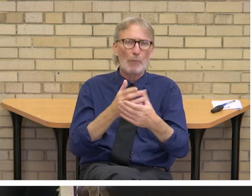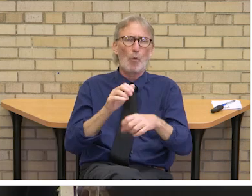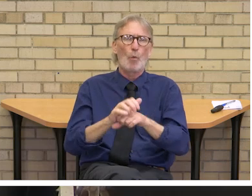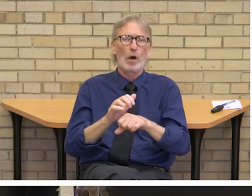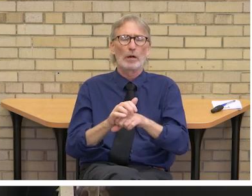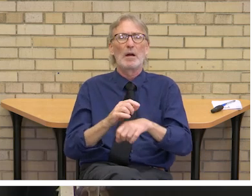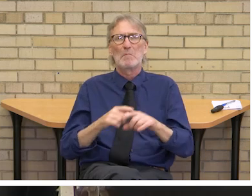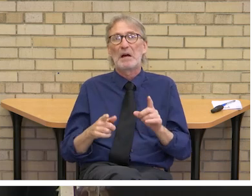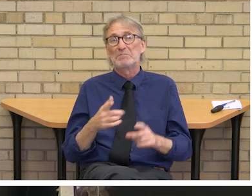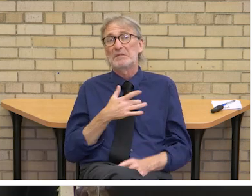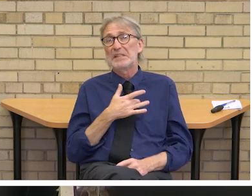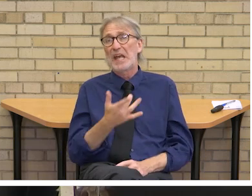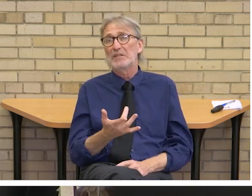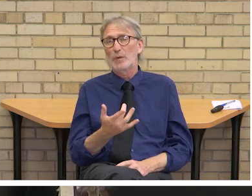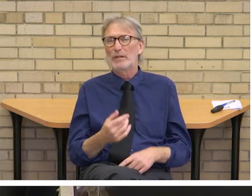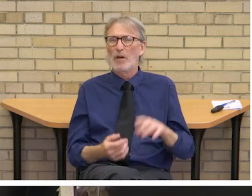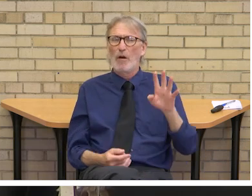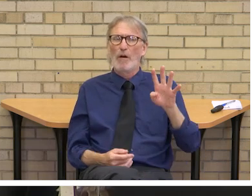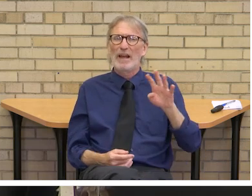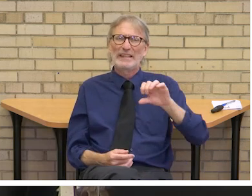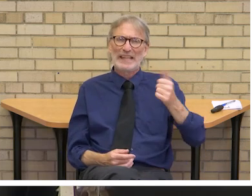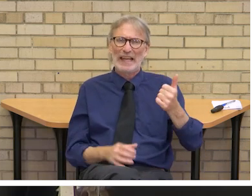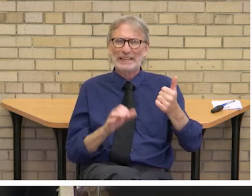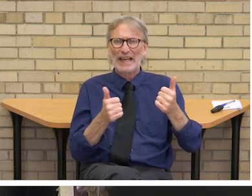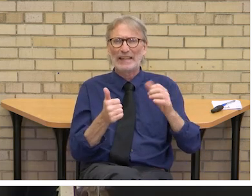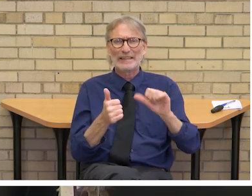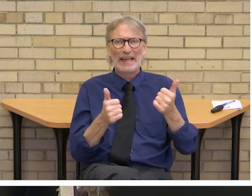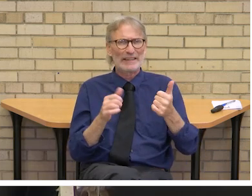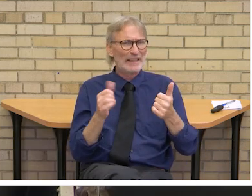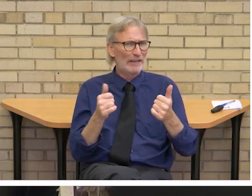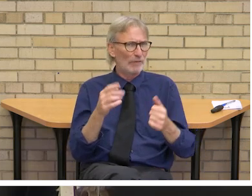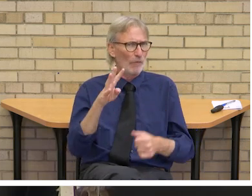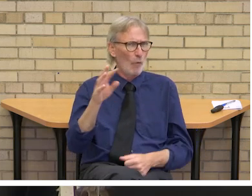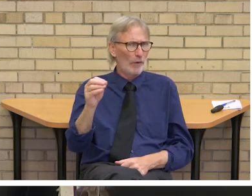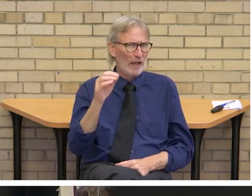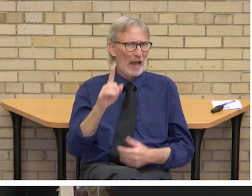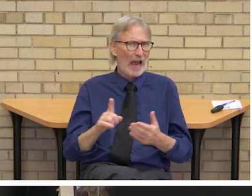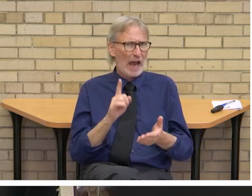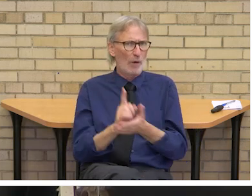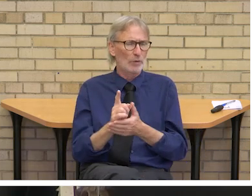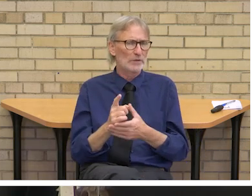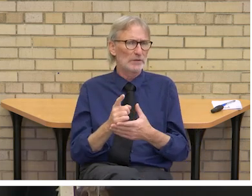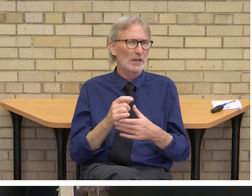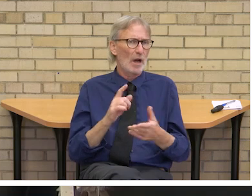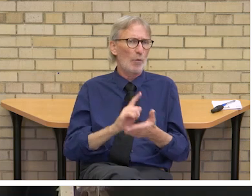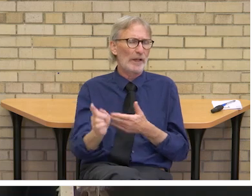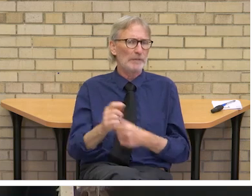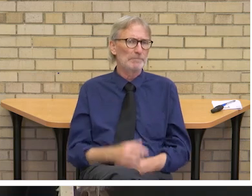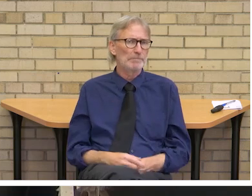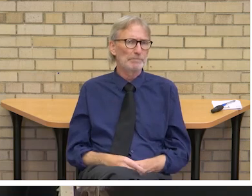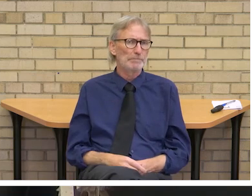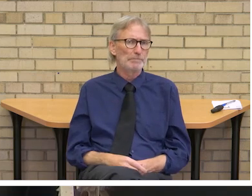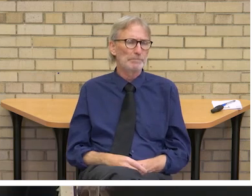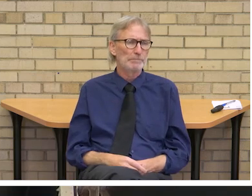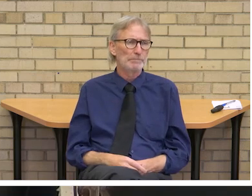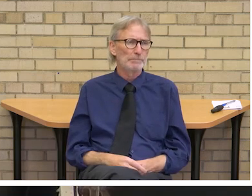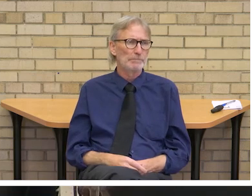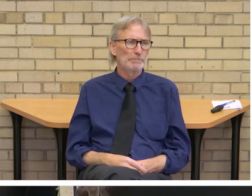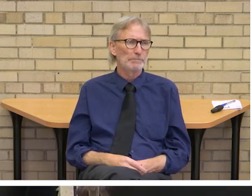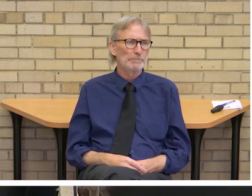But yeah, typically it's a 40-hour week. We choose to do it, you know, 10-hour days.